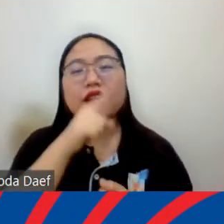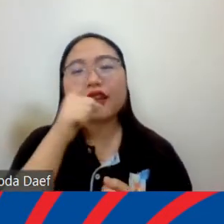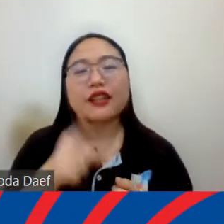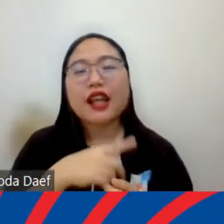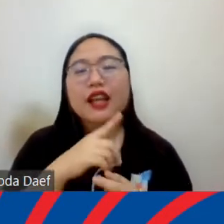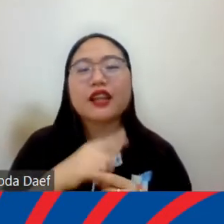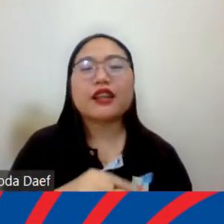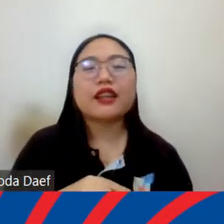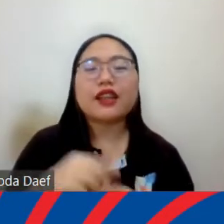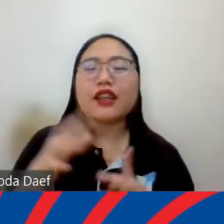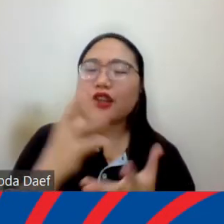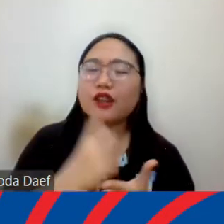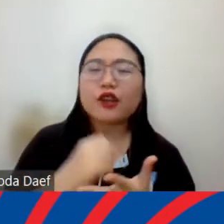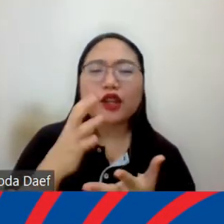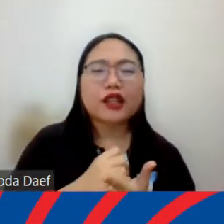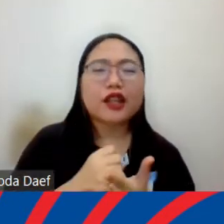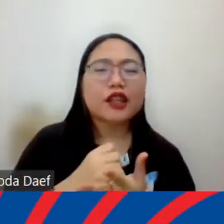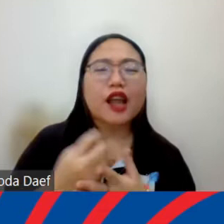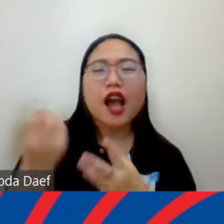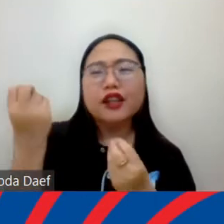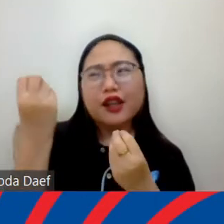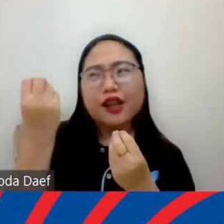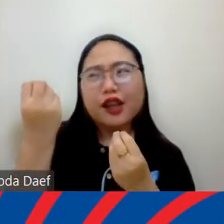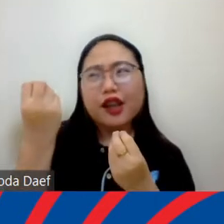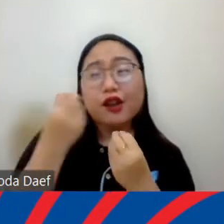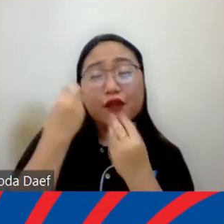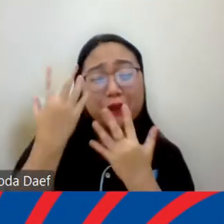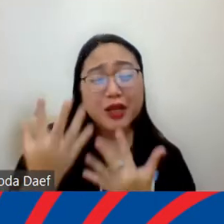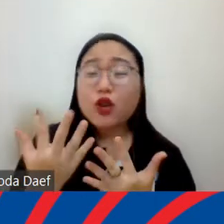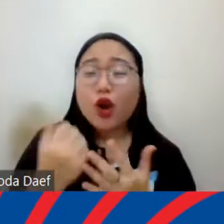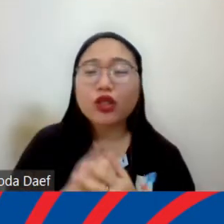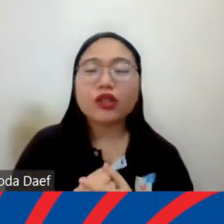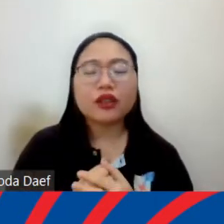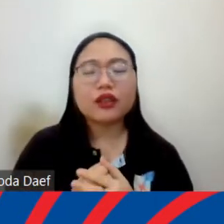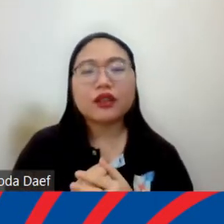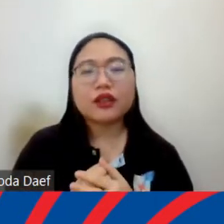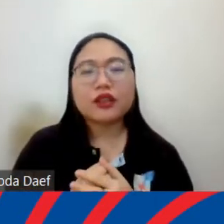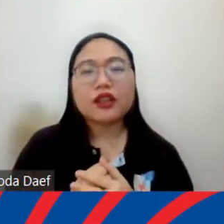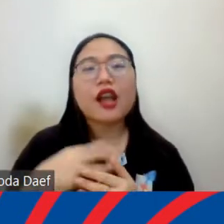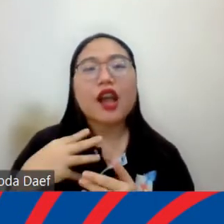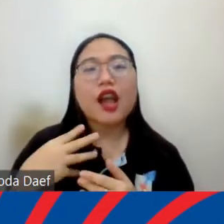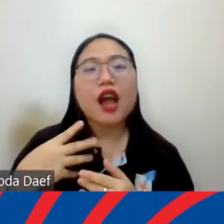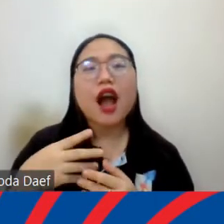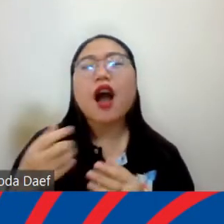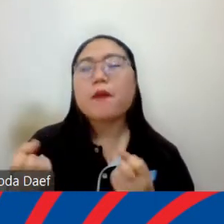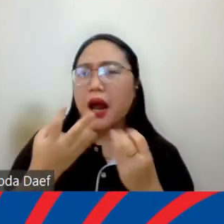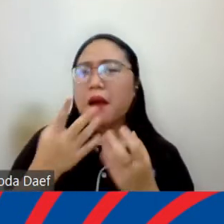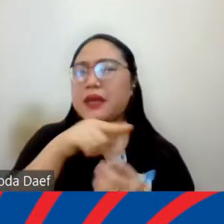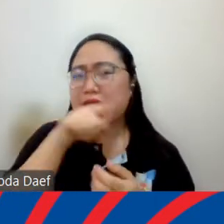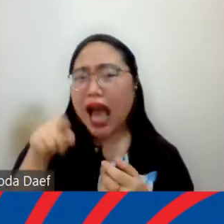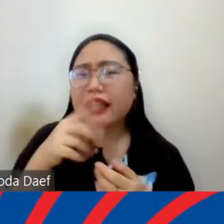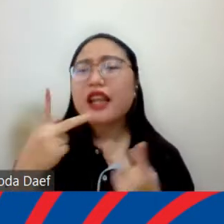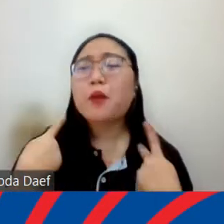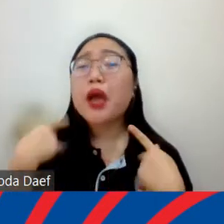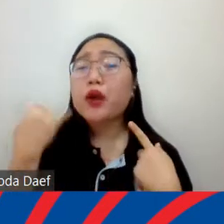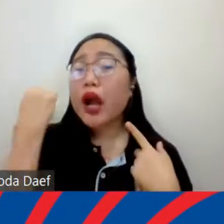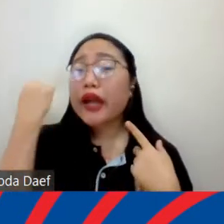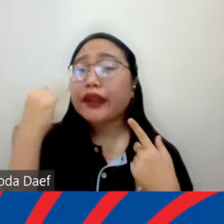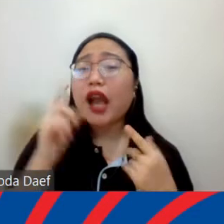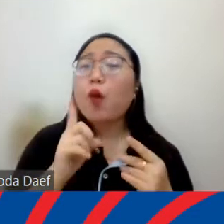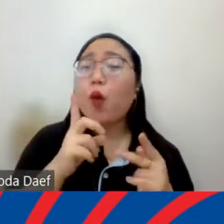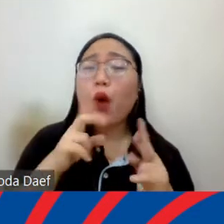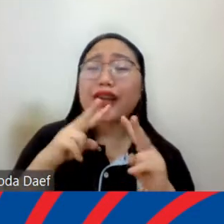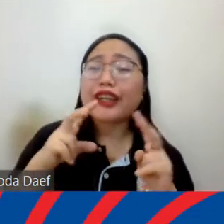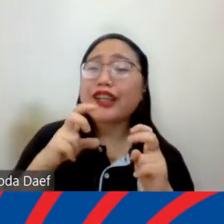formats, collected and validated information. Yan, so a lot of us have an idea of what research